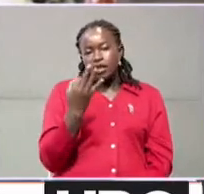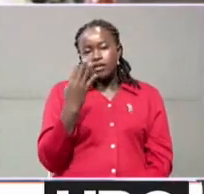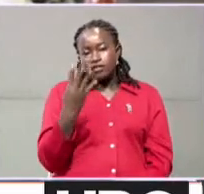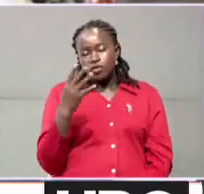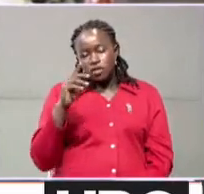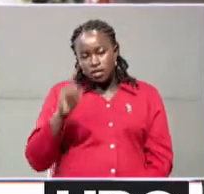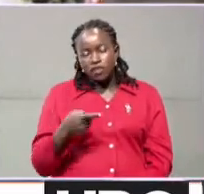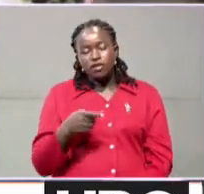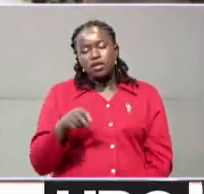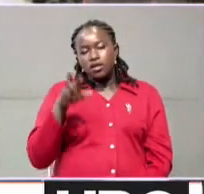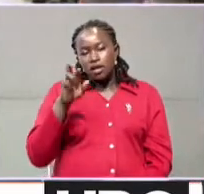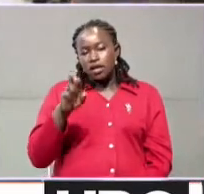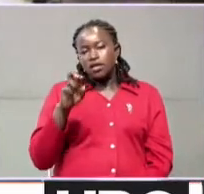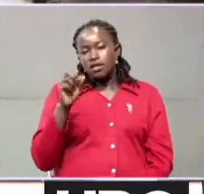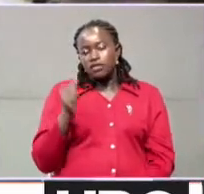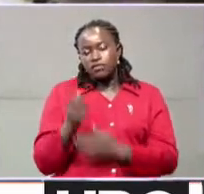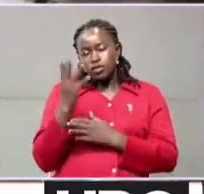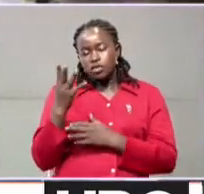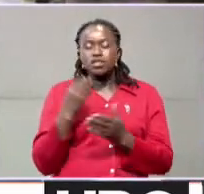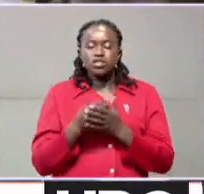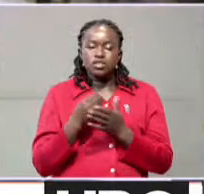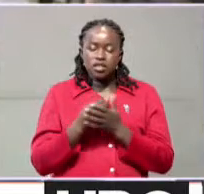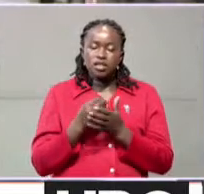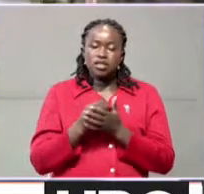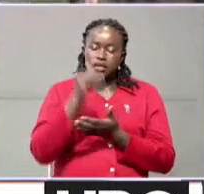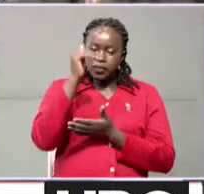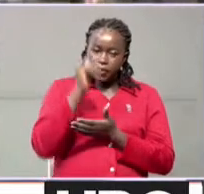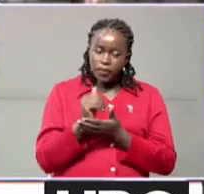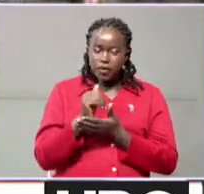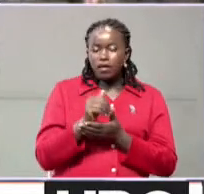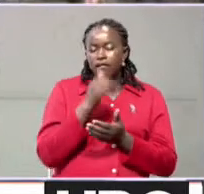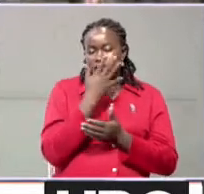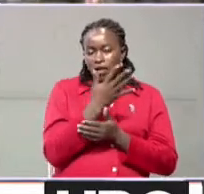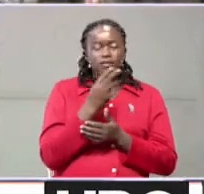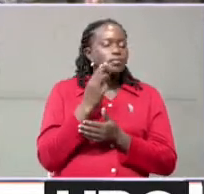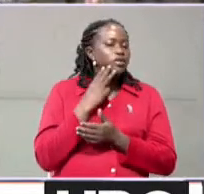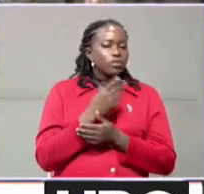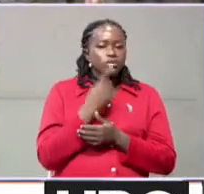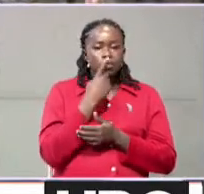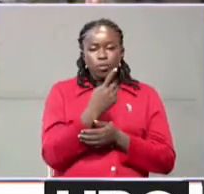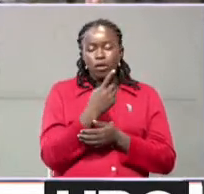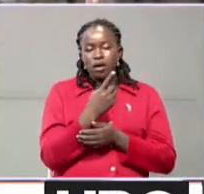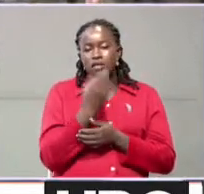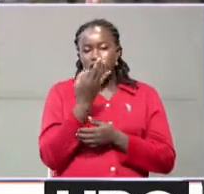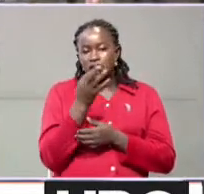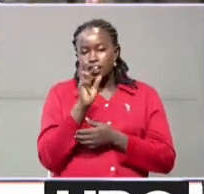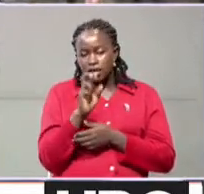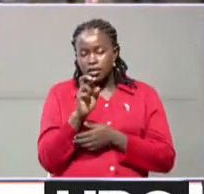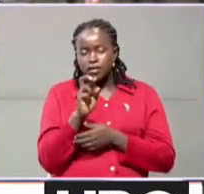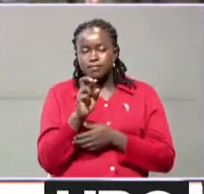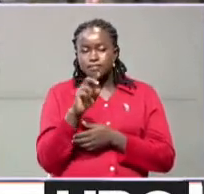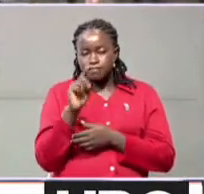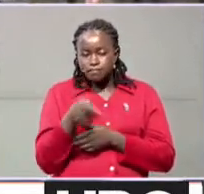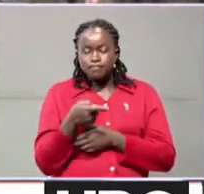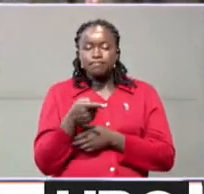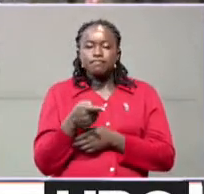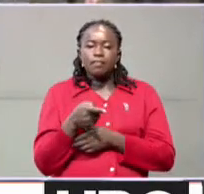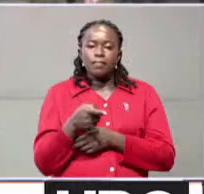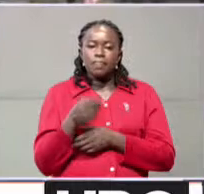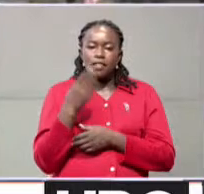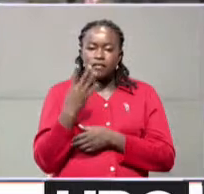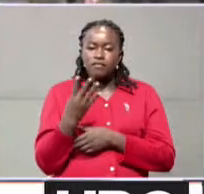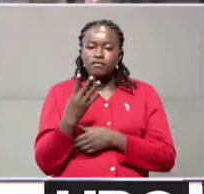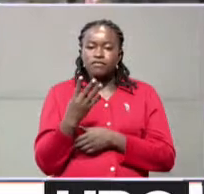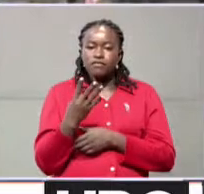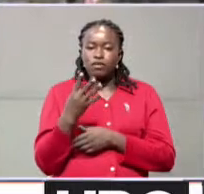thousand eighteen hundred and fourteen ceilings to five million one hundred and thirty eight thousand four